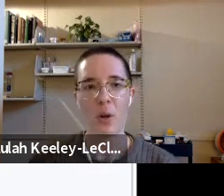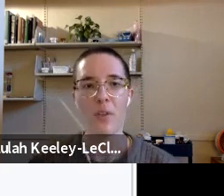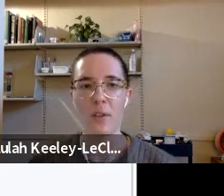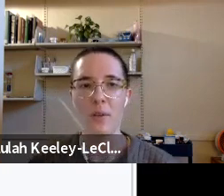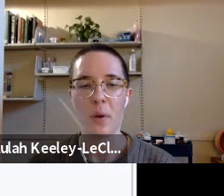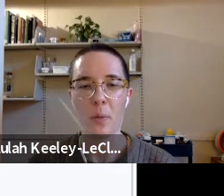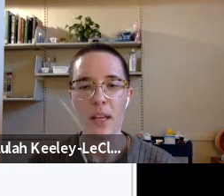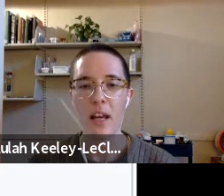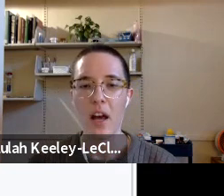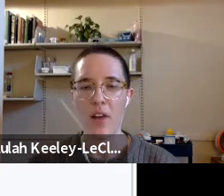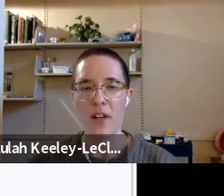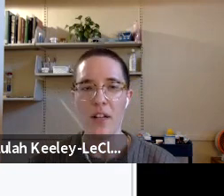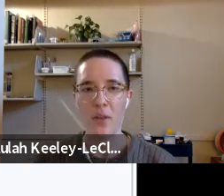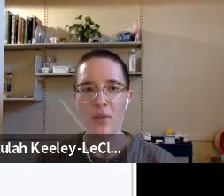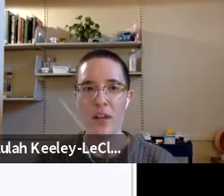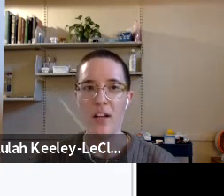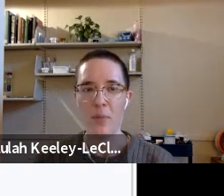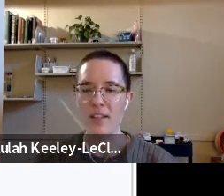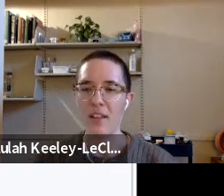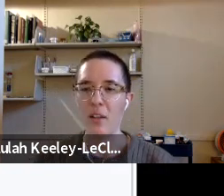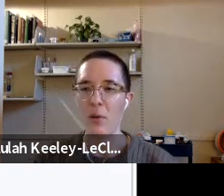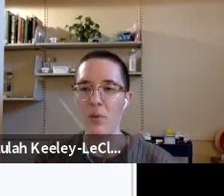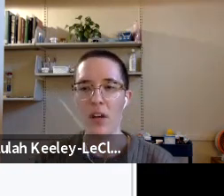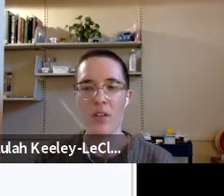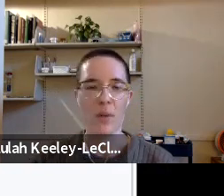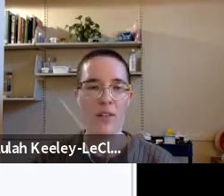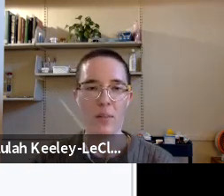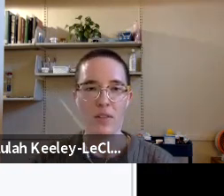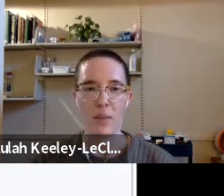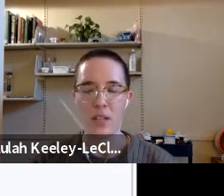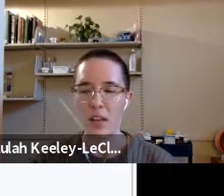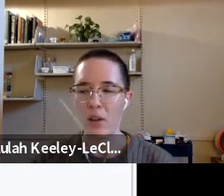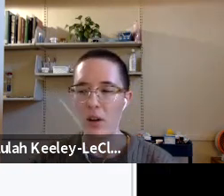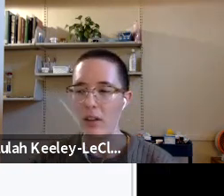So Pinchot was also notably a very close friend of President Theodore Roosevelt,